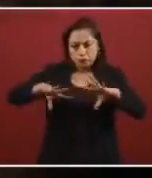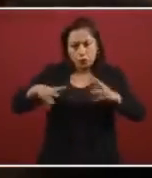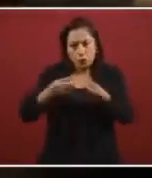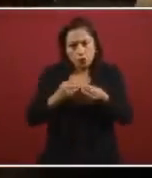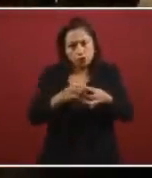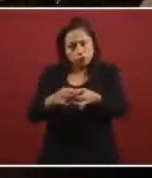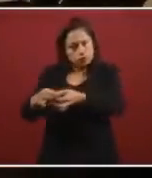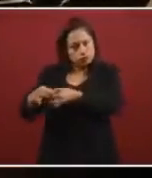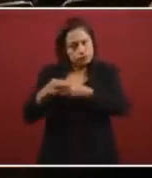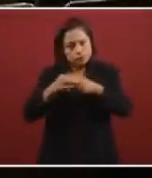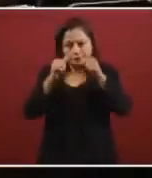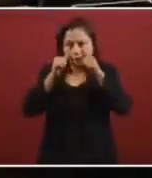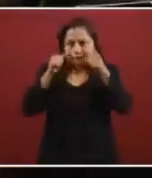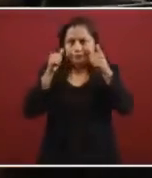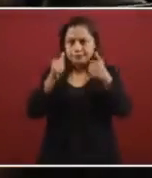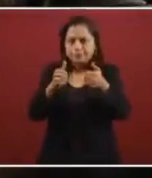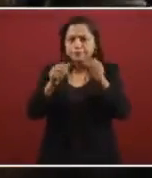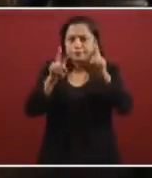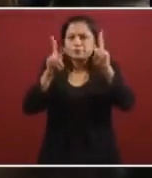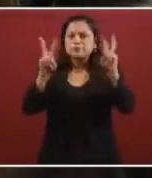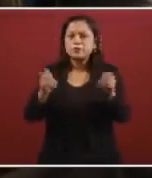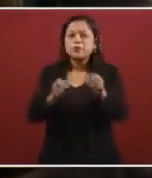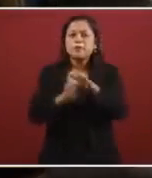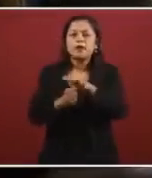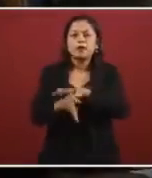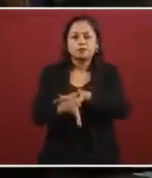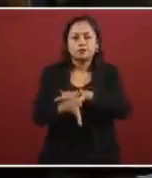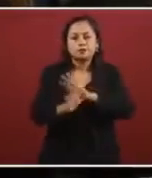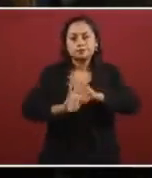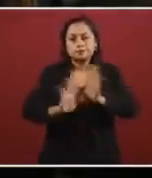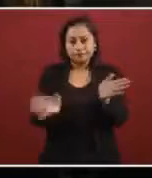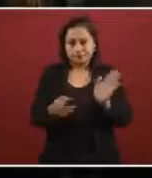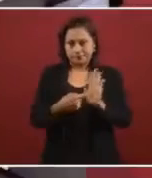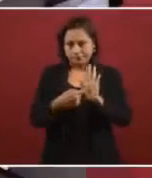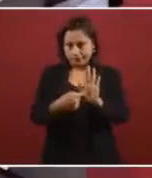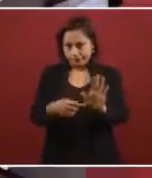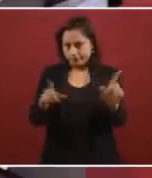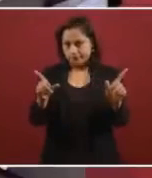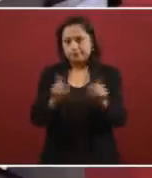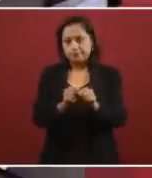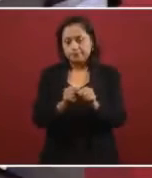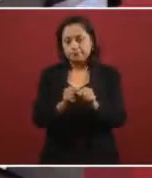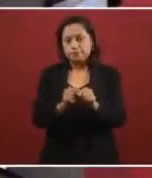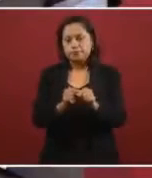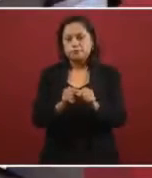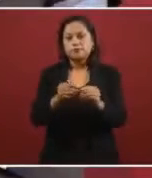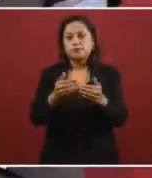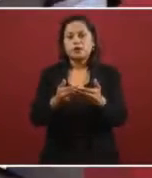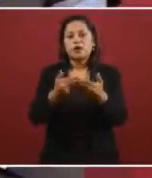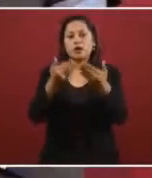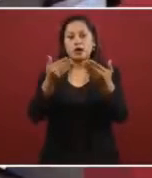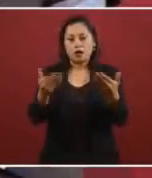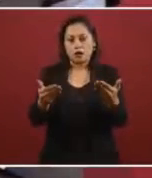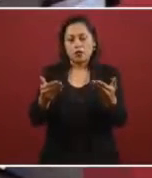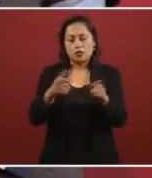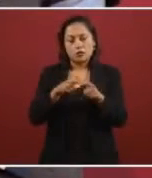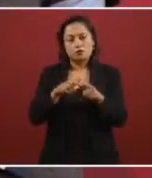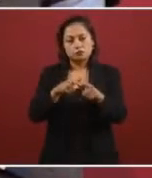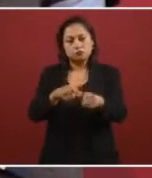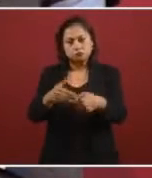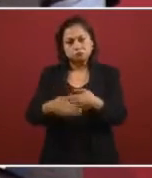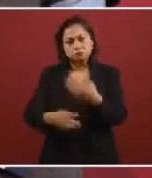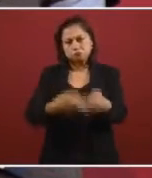very much. This is the case of AXENAPA and we'll continue with it with this matter.